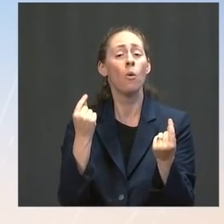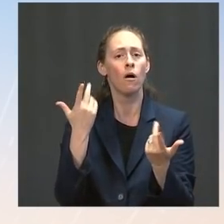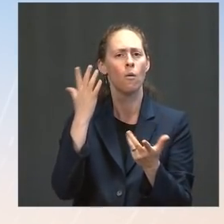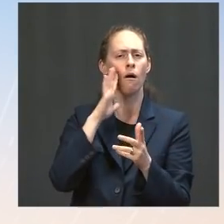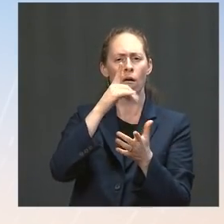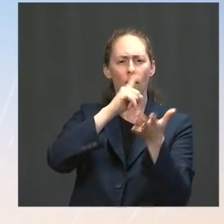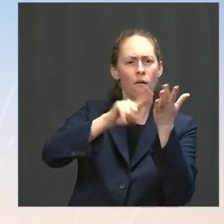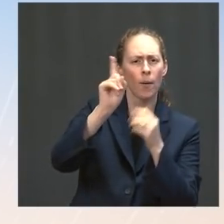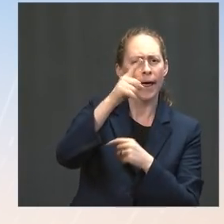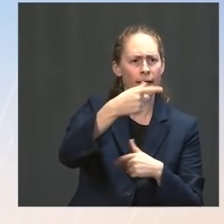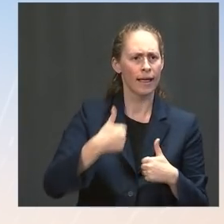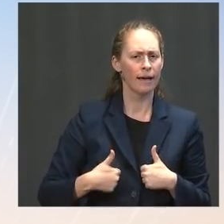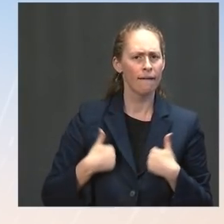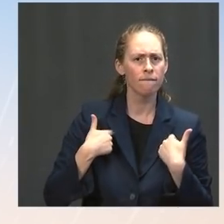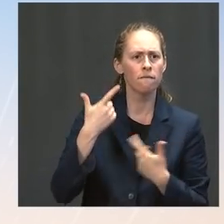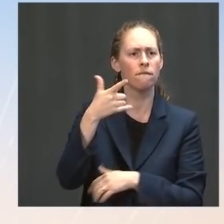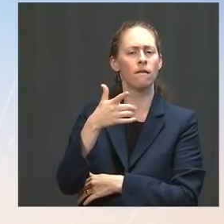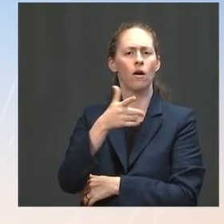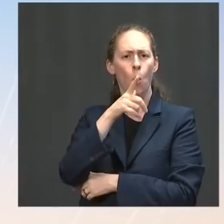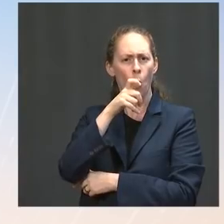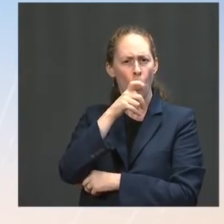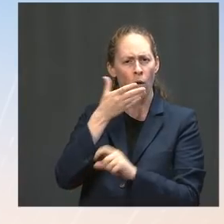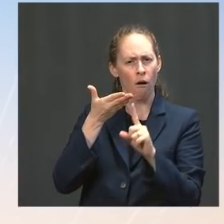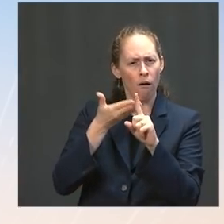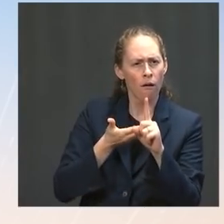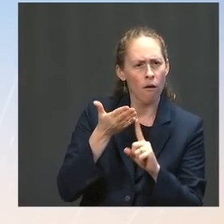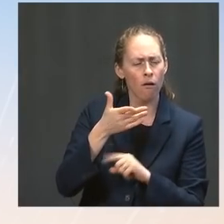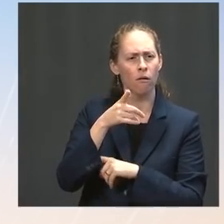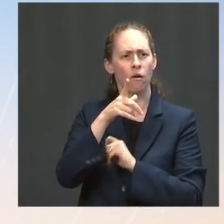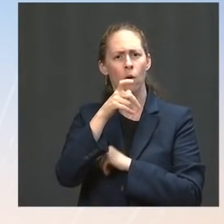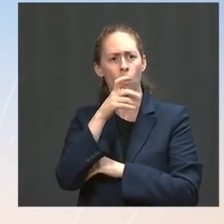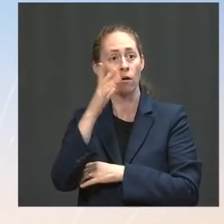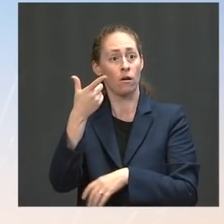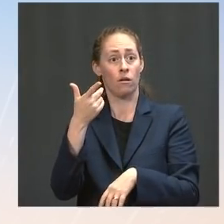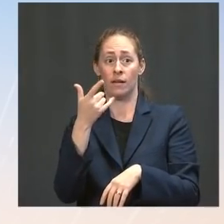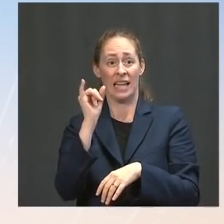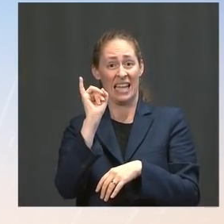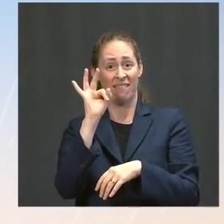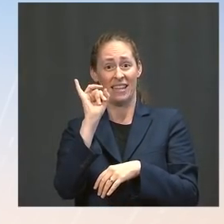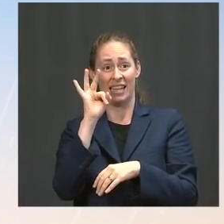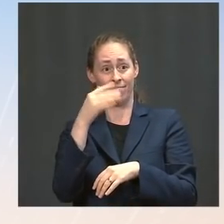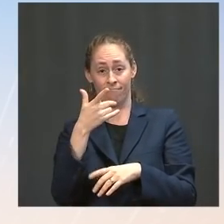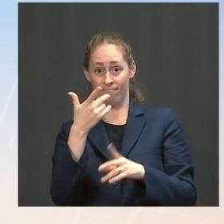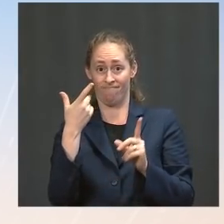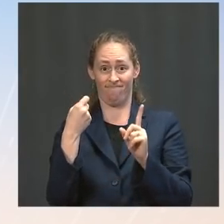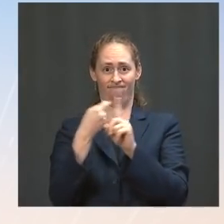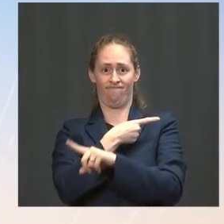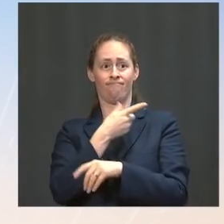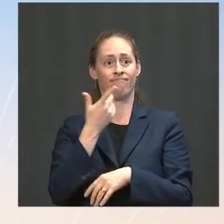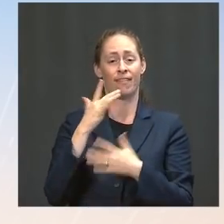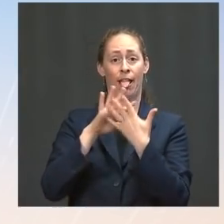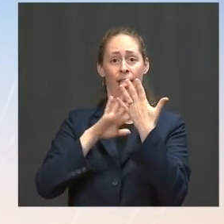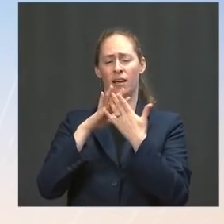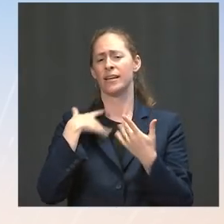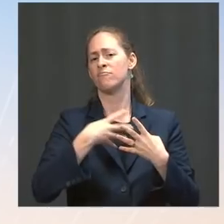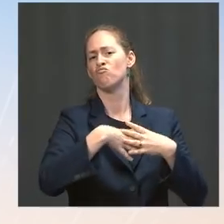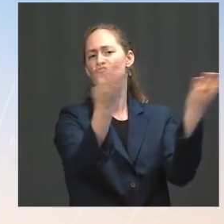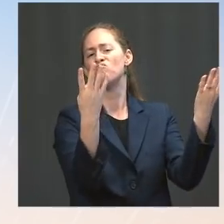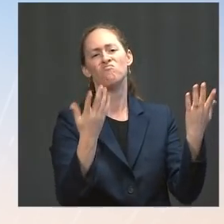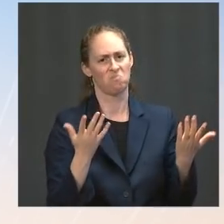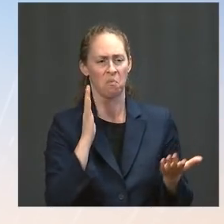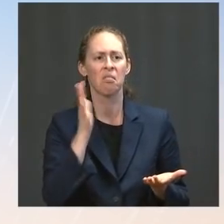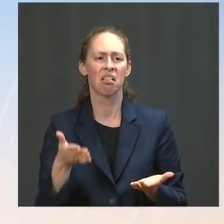that the Taliban is by and large met its commitment to allow people with the right papers onto the airport. Can you